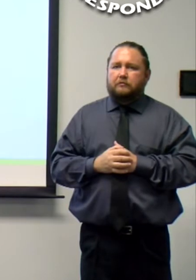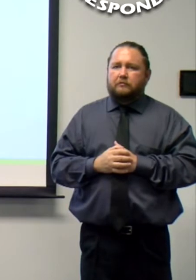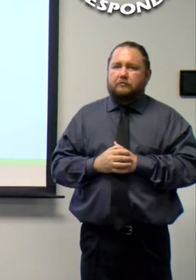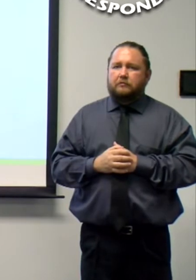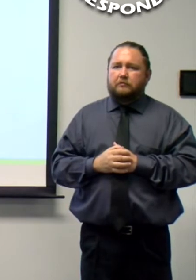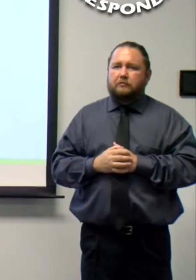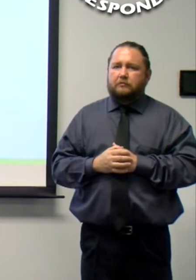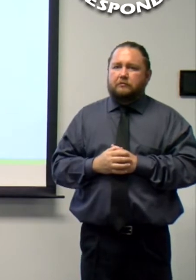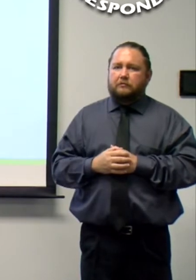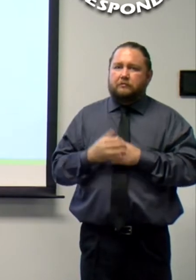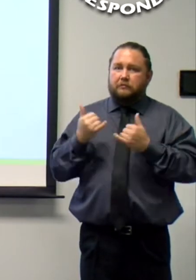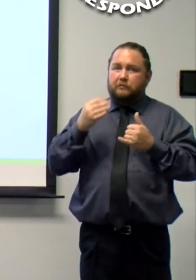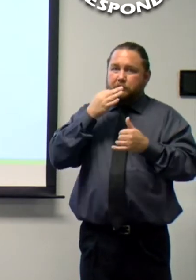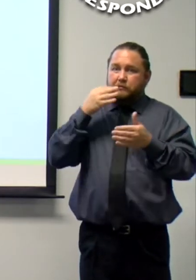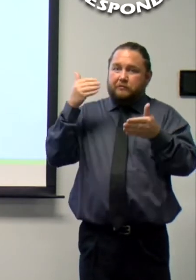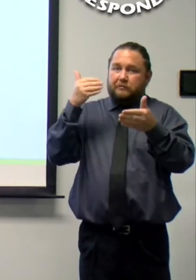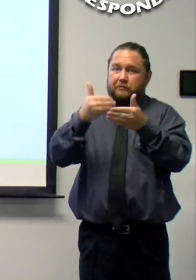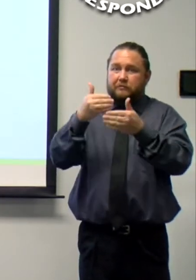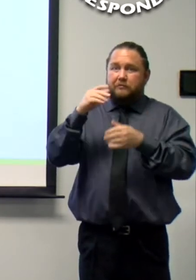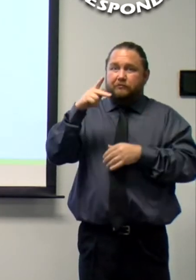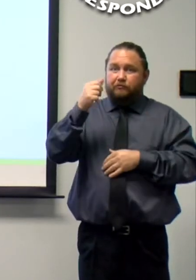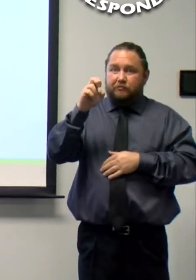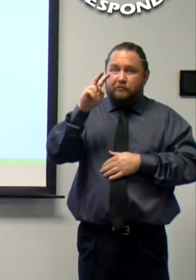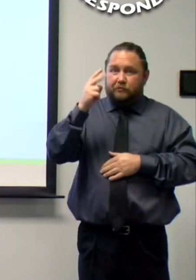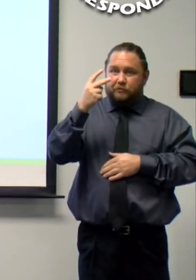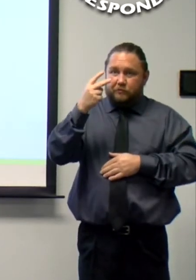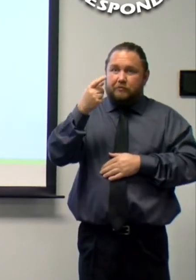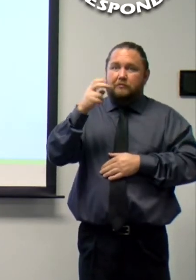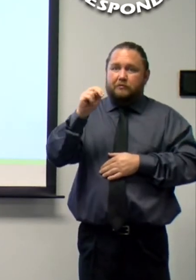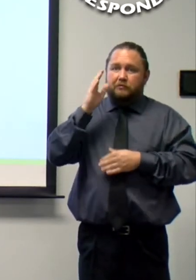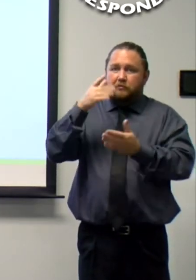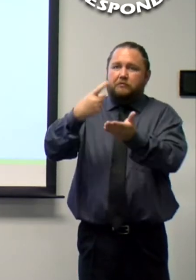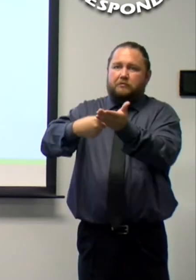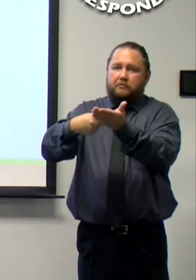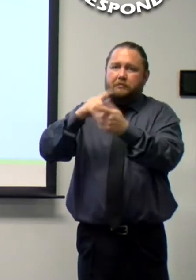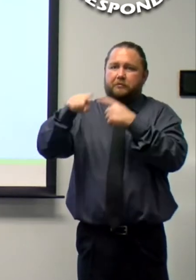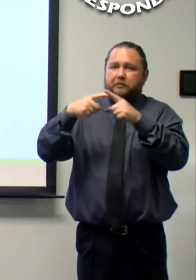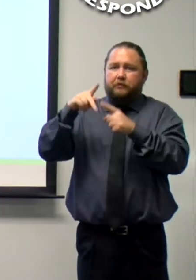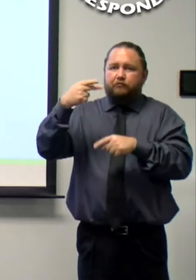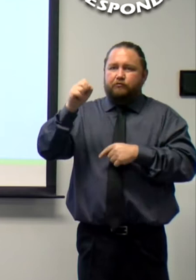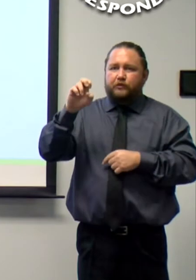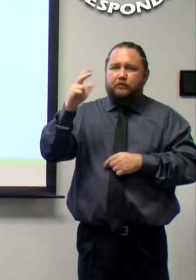to gradually reopen the businesses across the state.